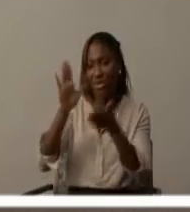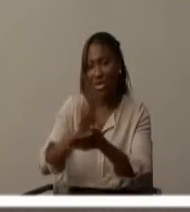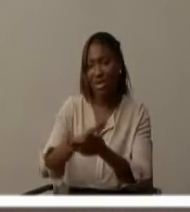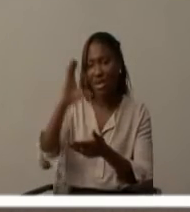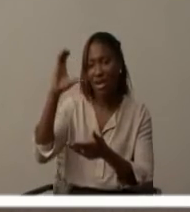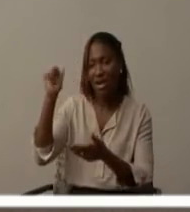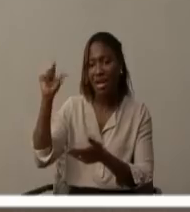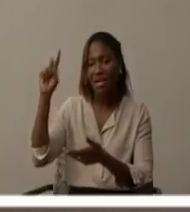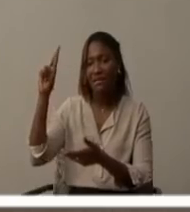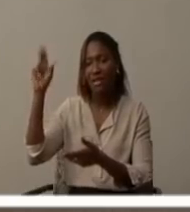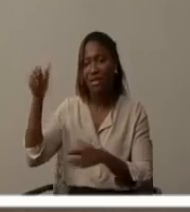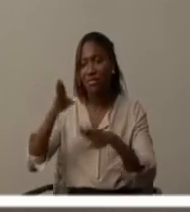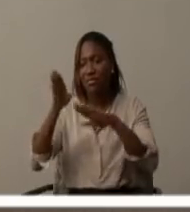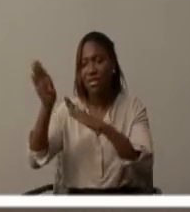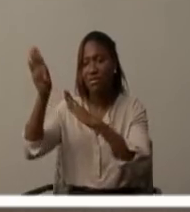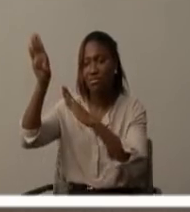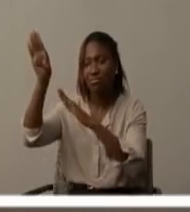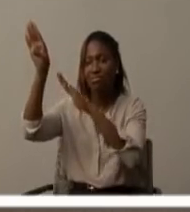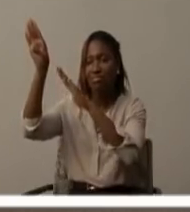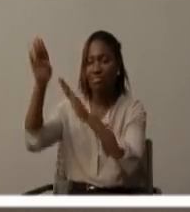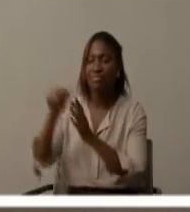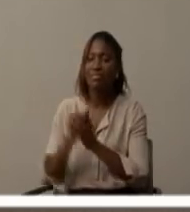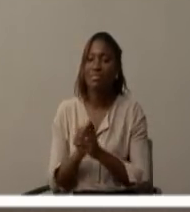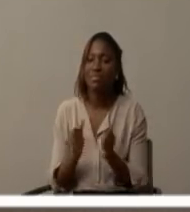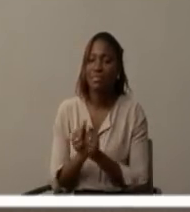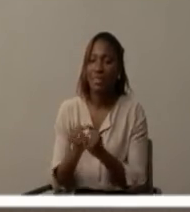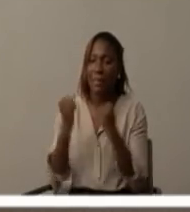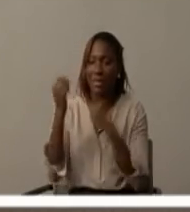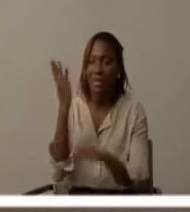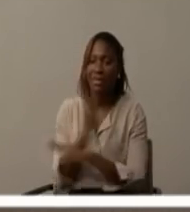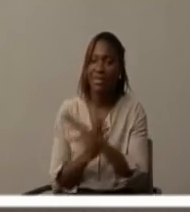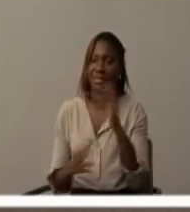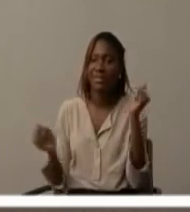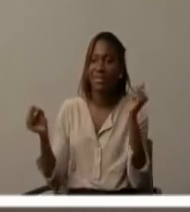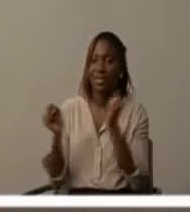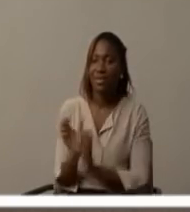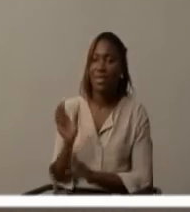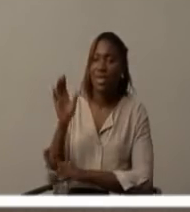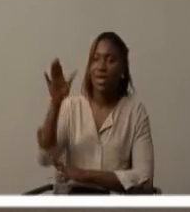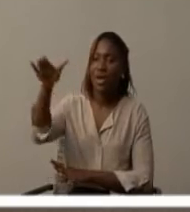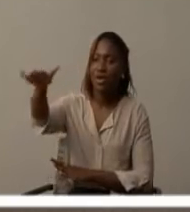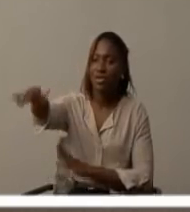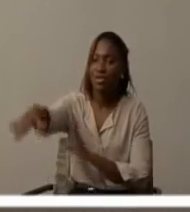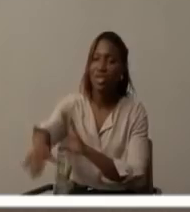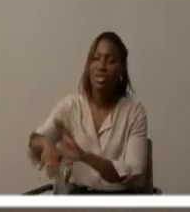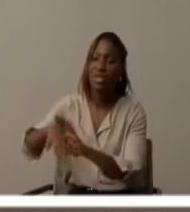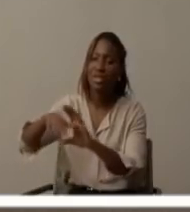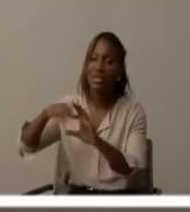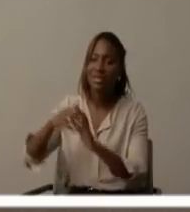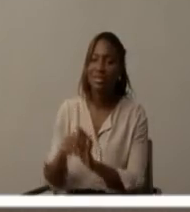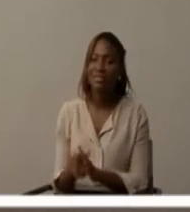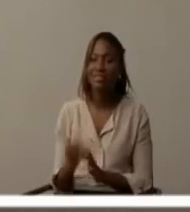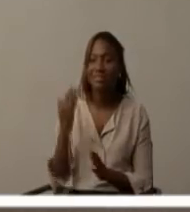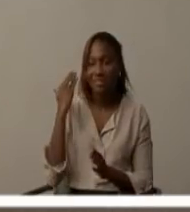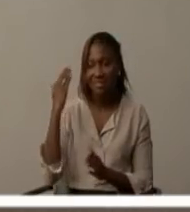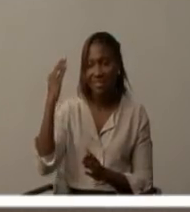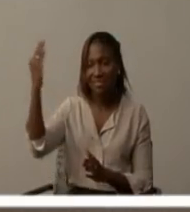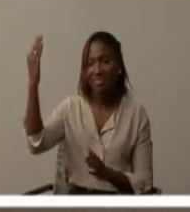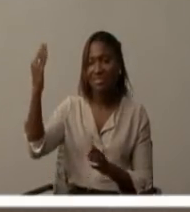on Calvary. With a mighty hand, with an outstretched arm,